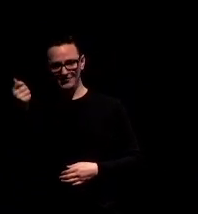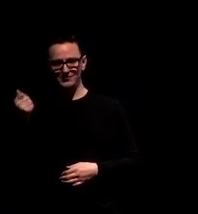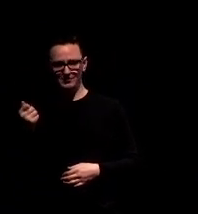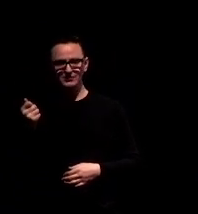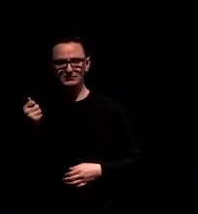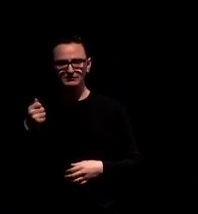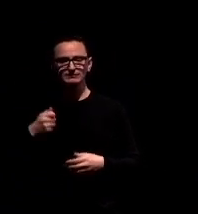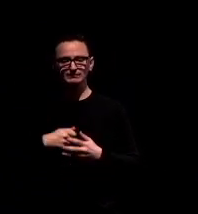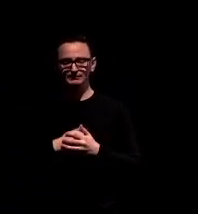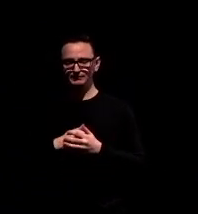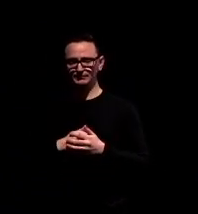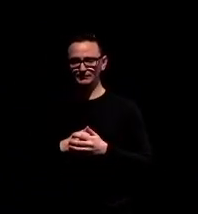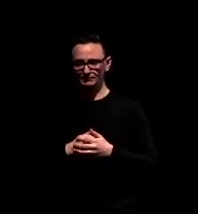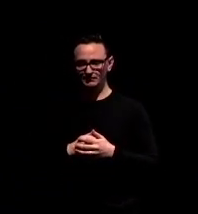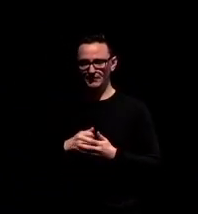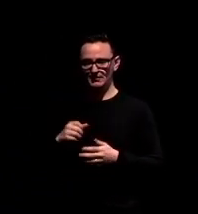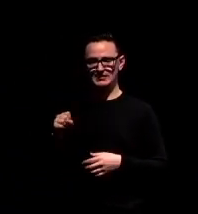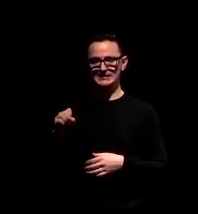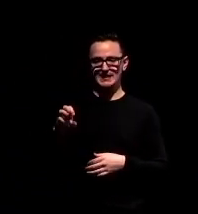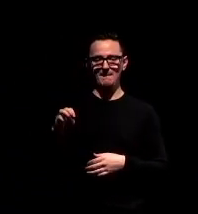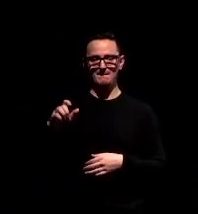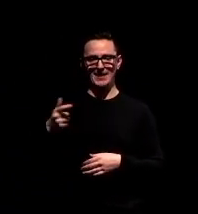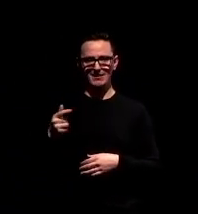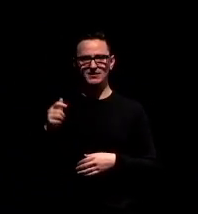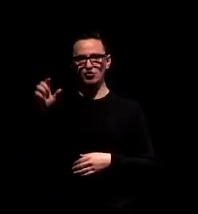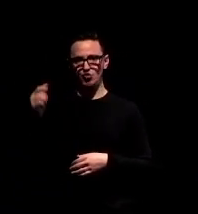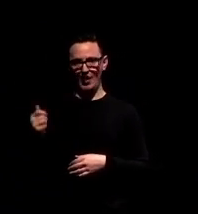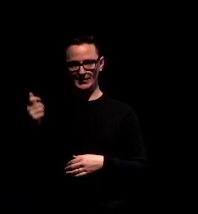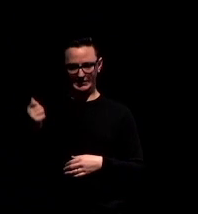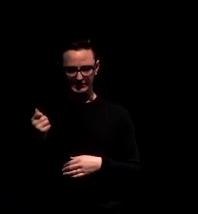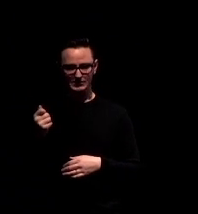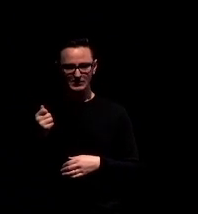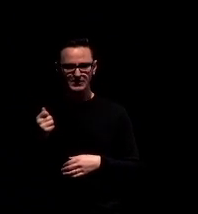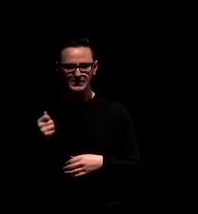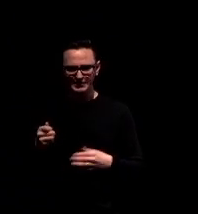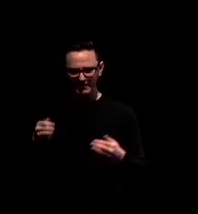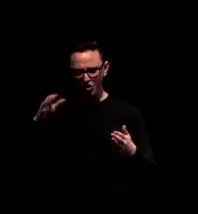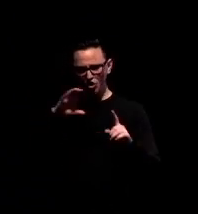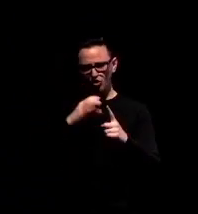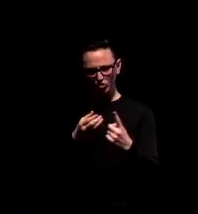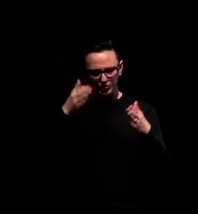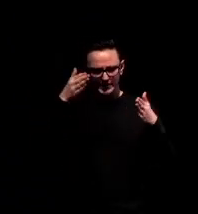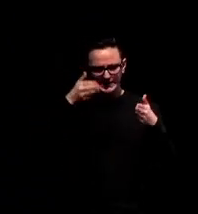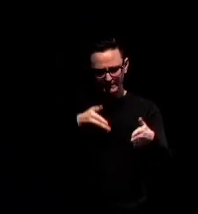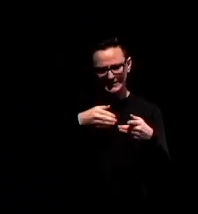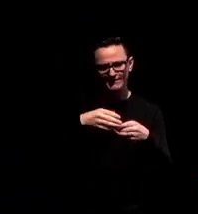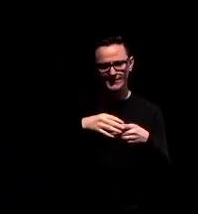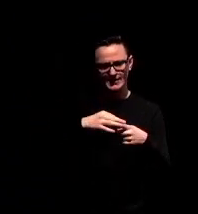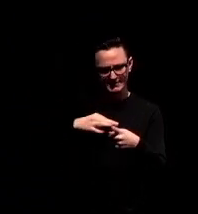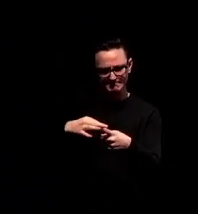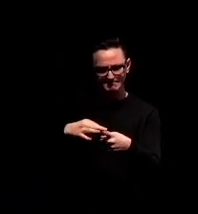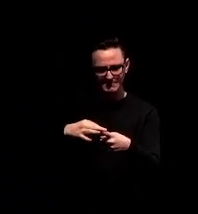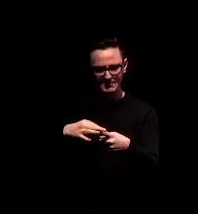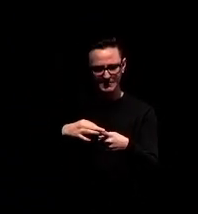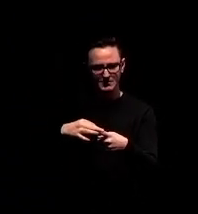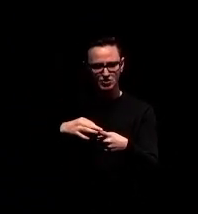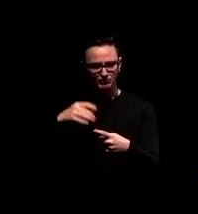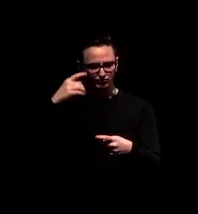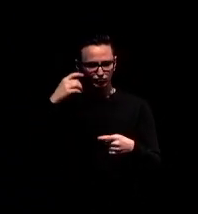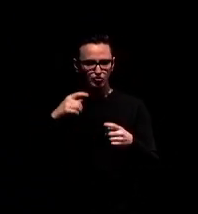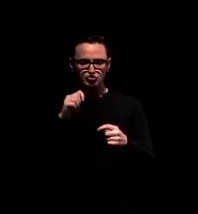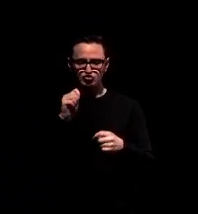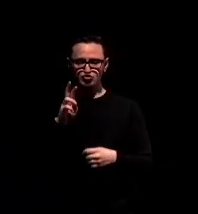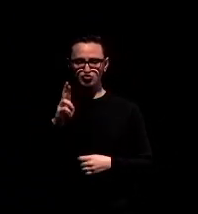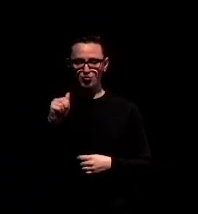really go to agencies to provide culturally specific trauma-informed services, do outreach and early